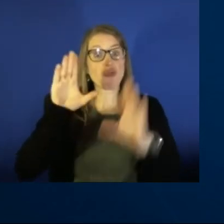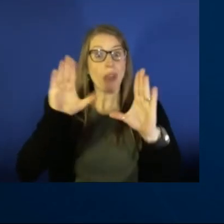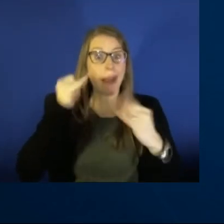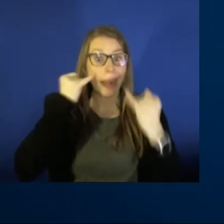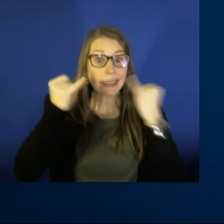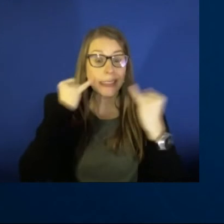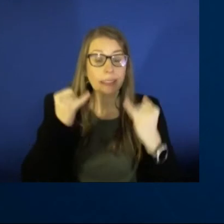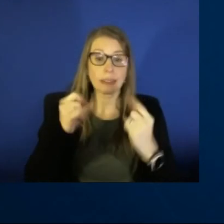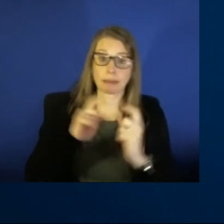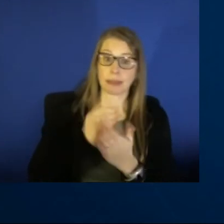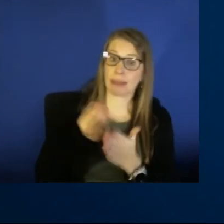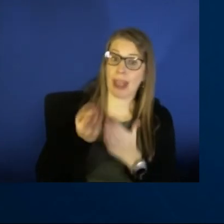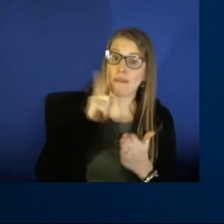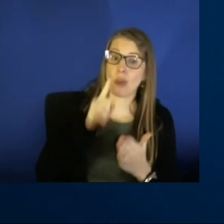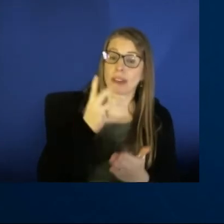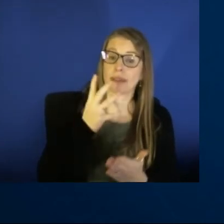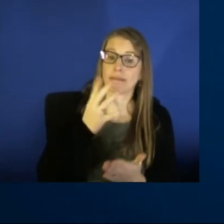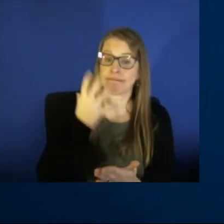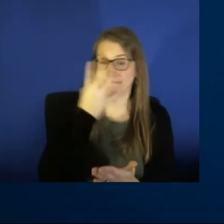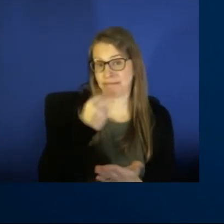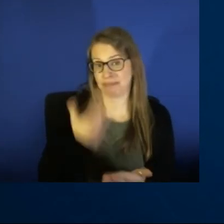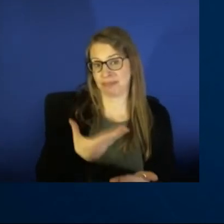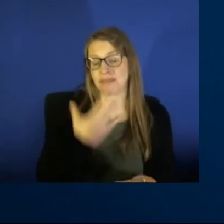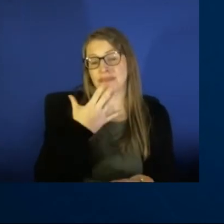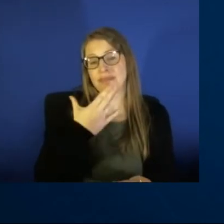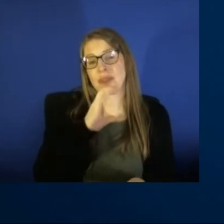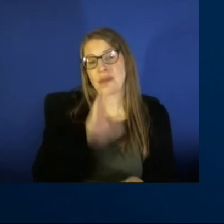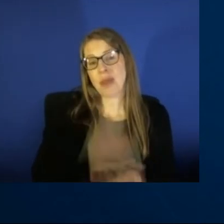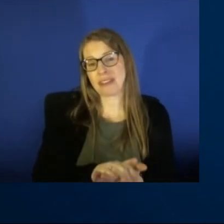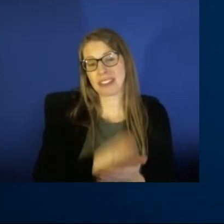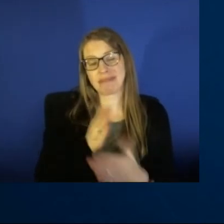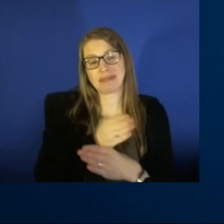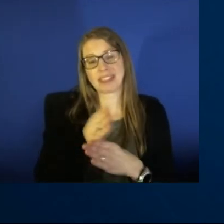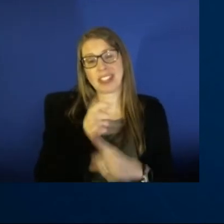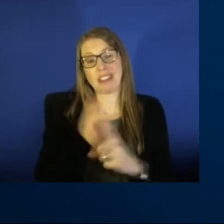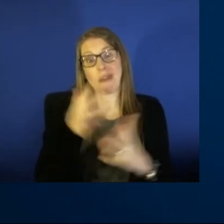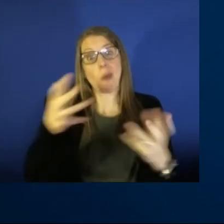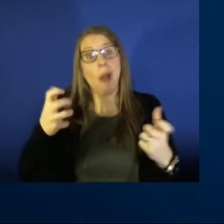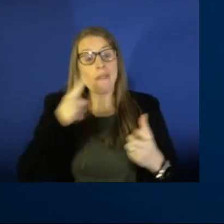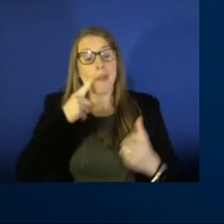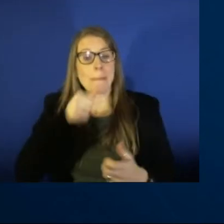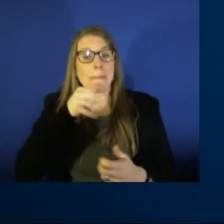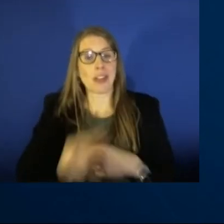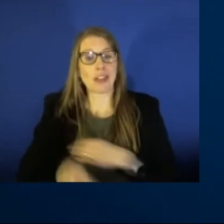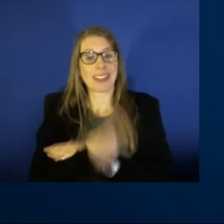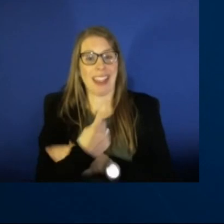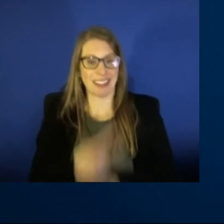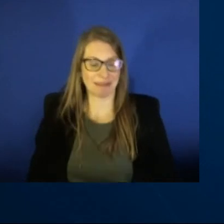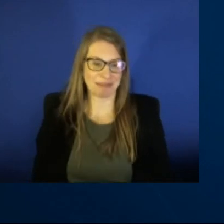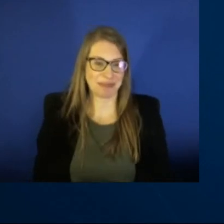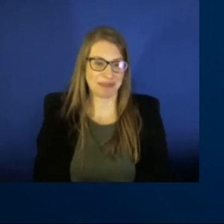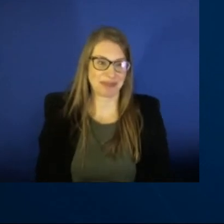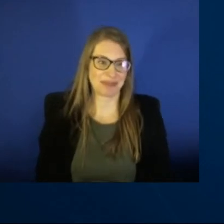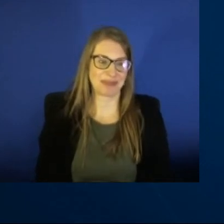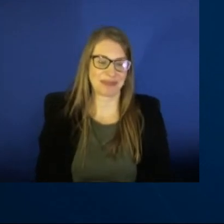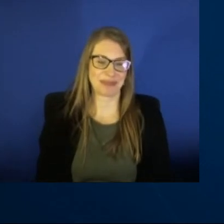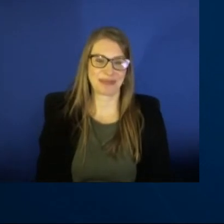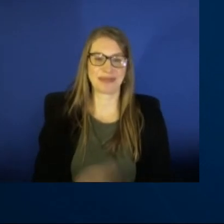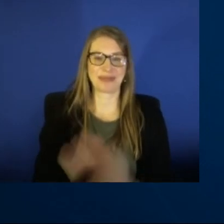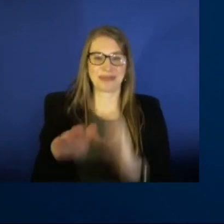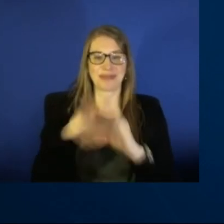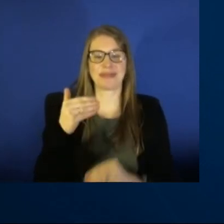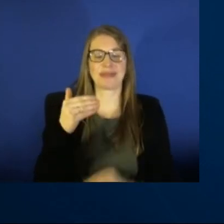wife. And you can share what you want for Mother's Day. We love to share that here on our show. So you can also email us at the Medical News Network